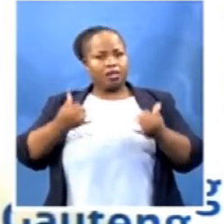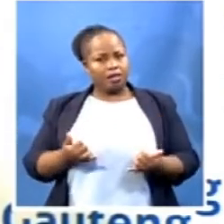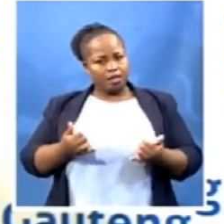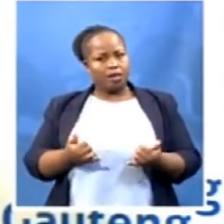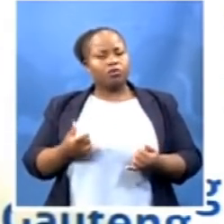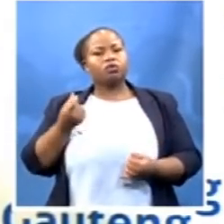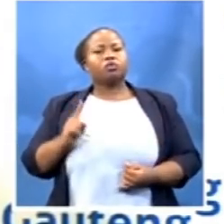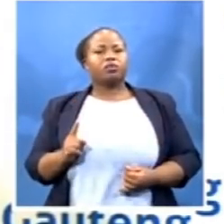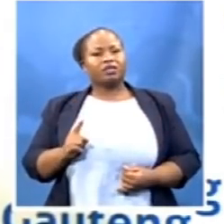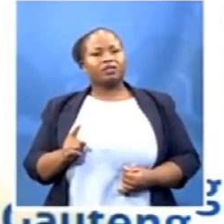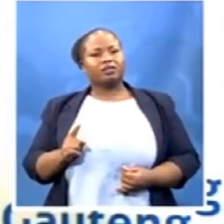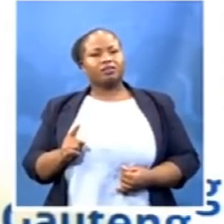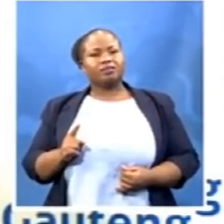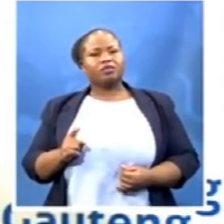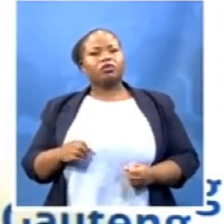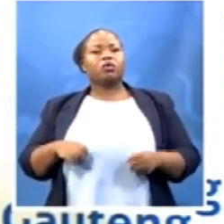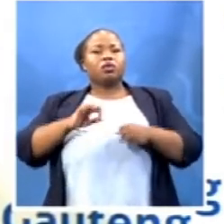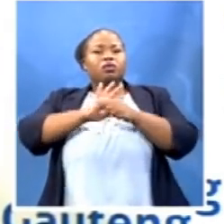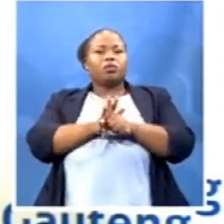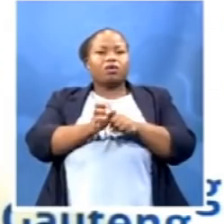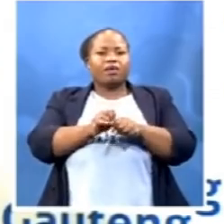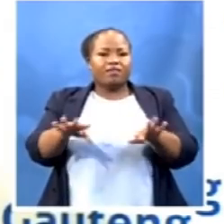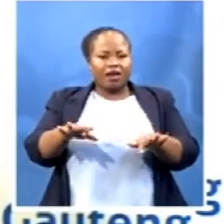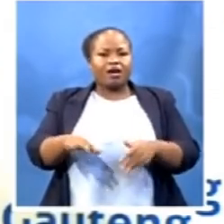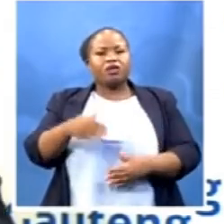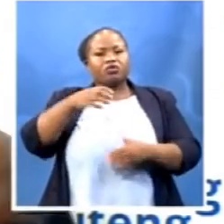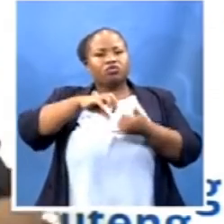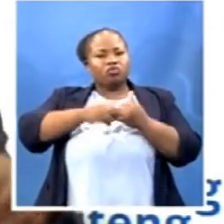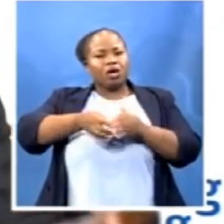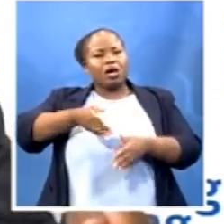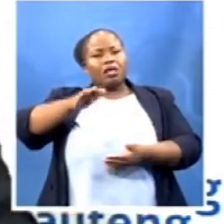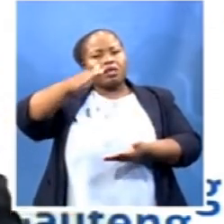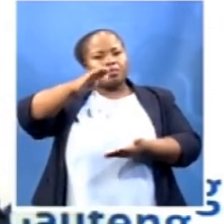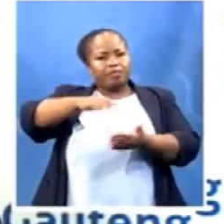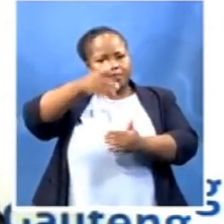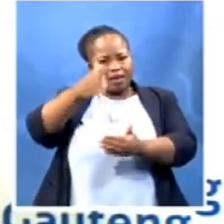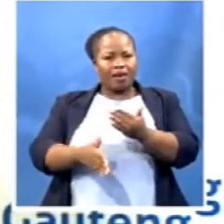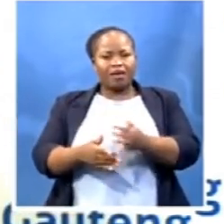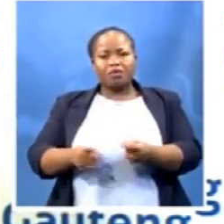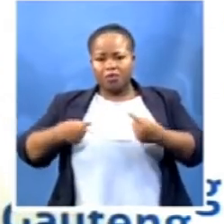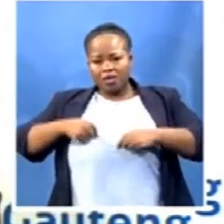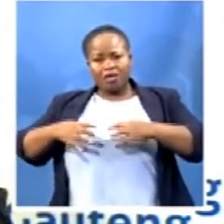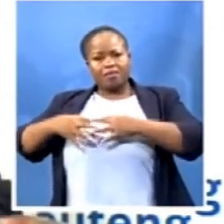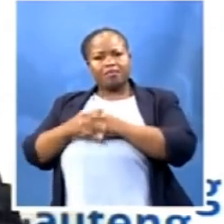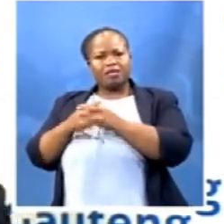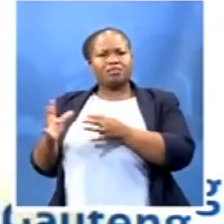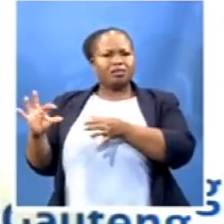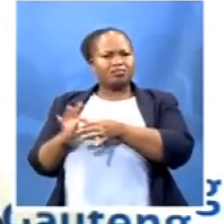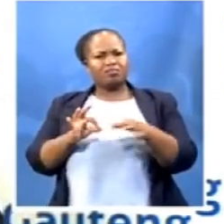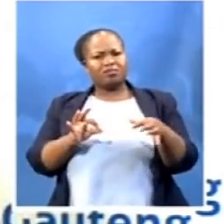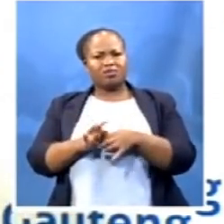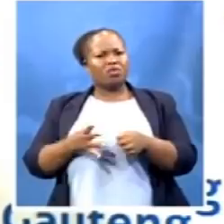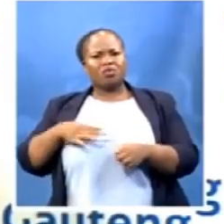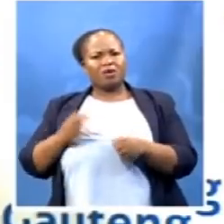virus, is to work together in a coordinated way. And that's why we don't want to be distracted by people who are invading land. And we